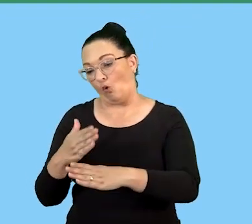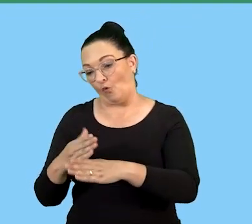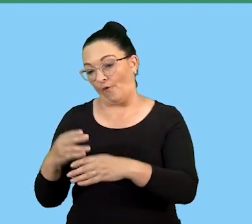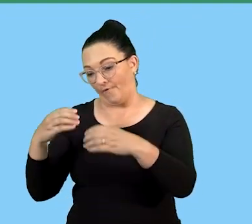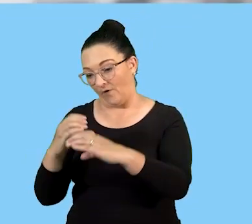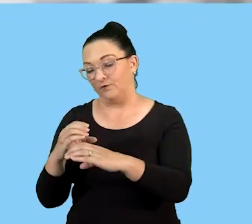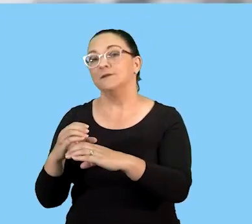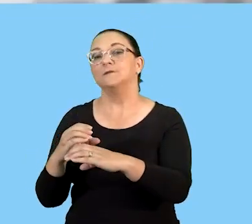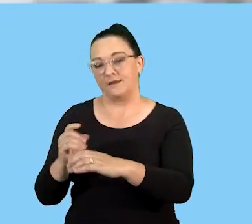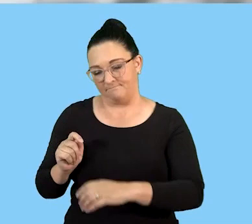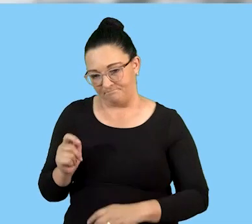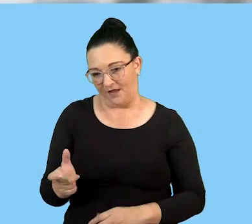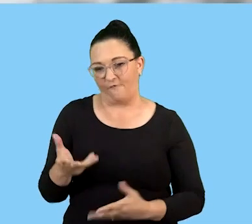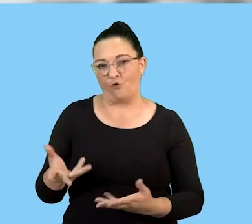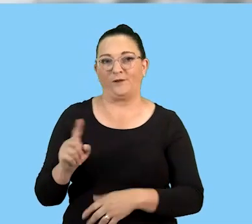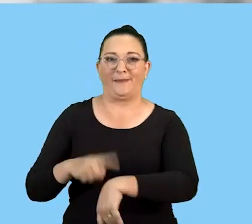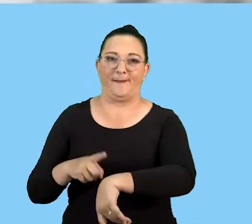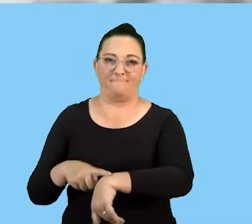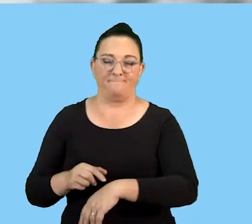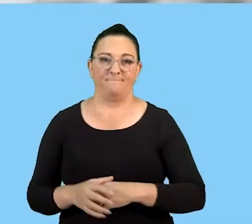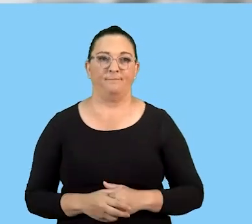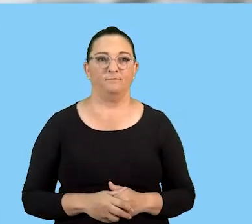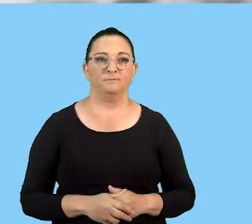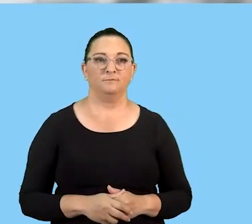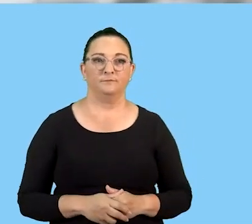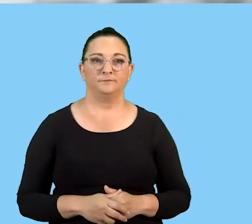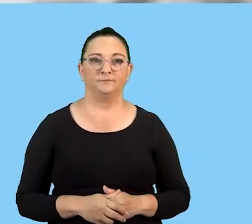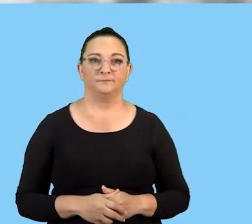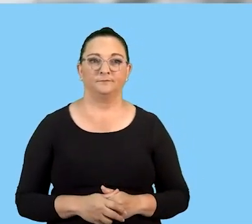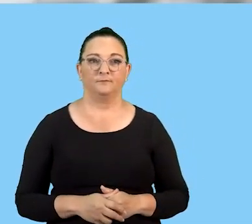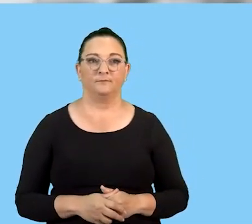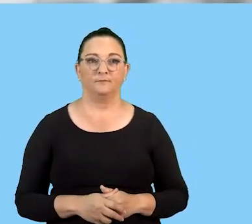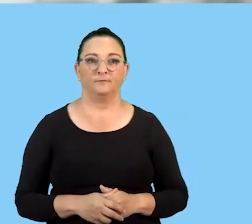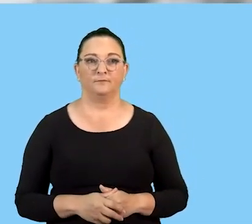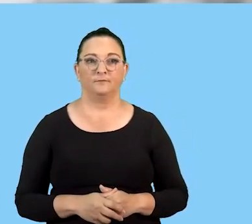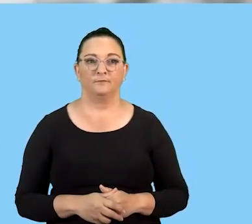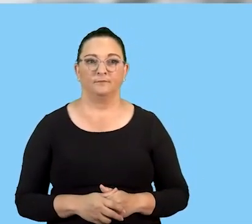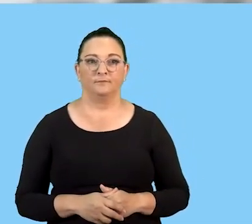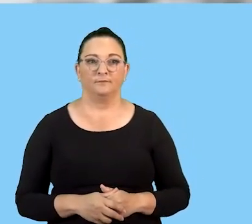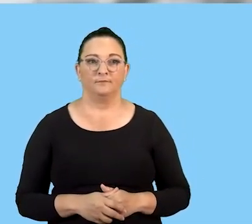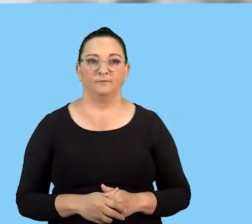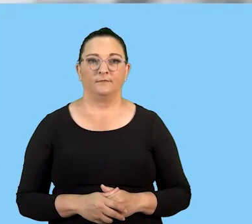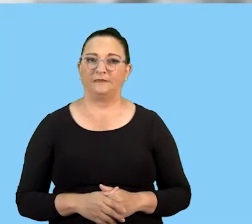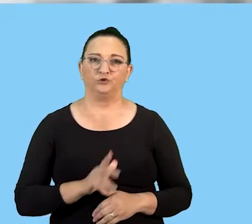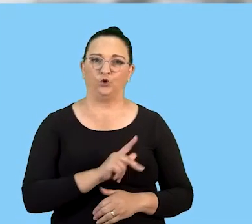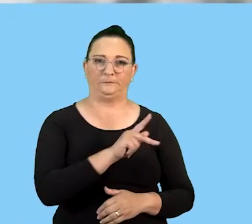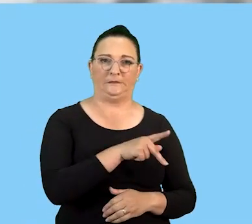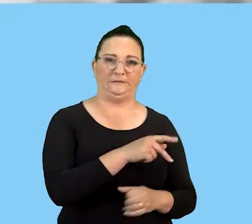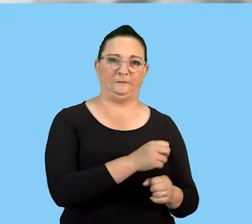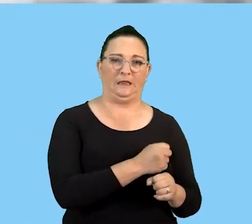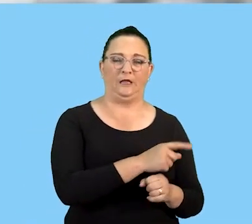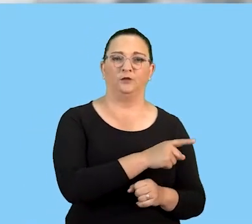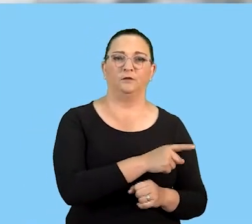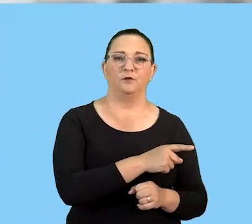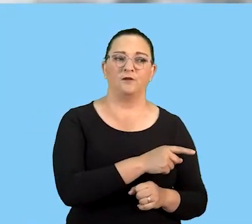task. So here we are looking at the time in which the employee is working. Unlike piecemeal,